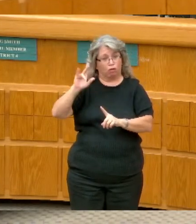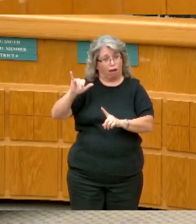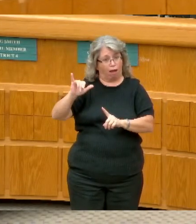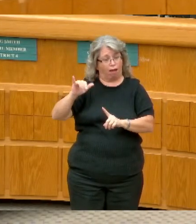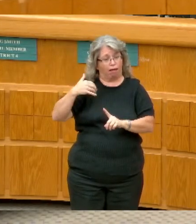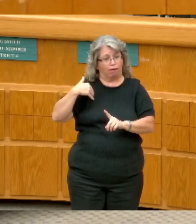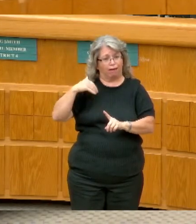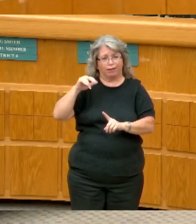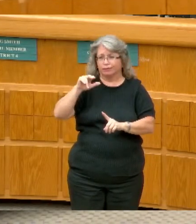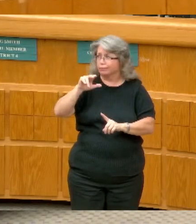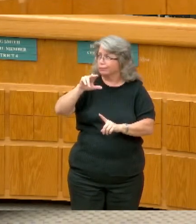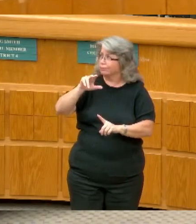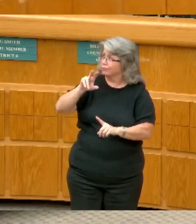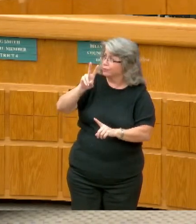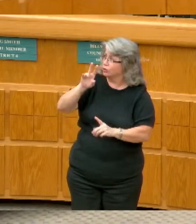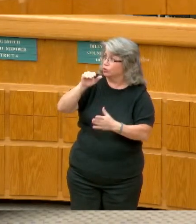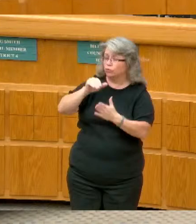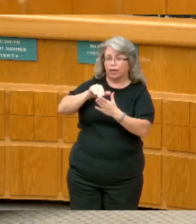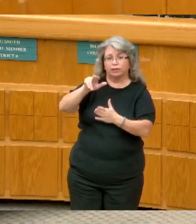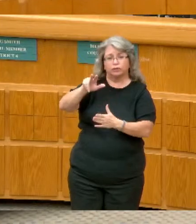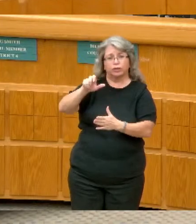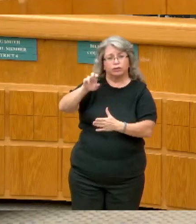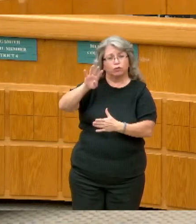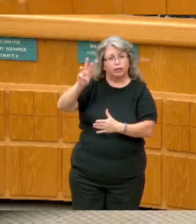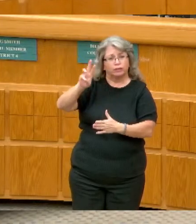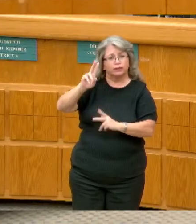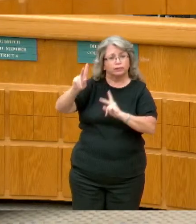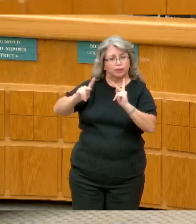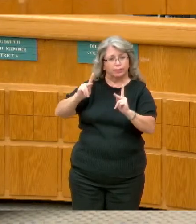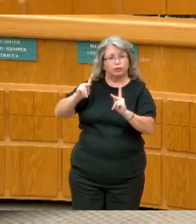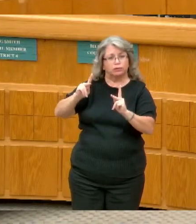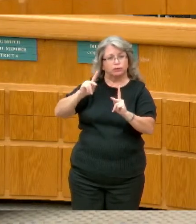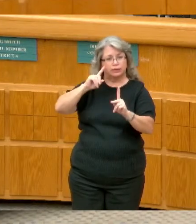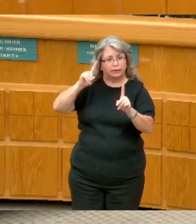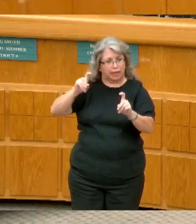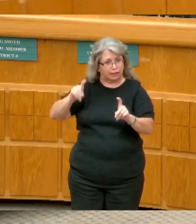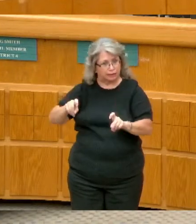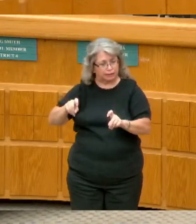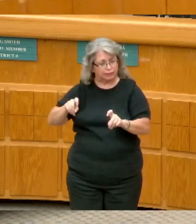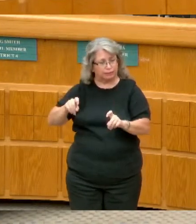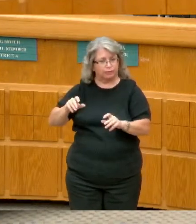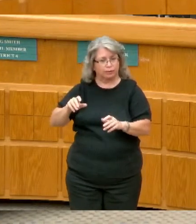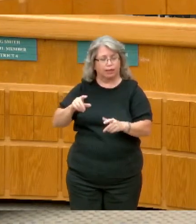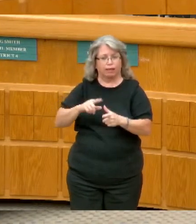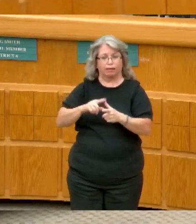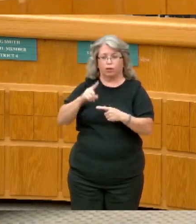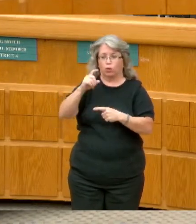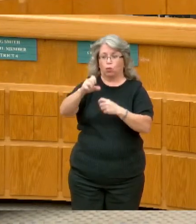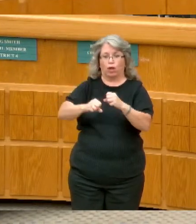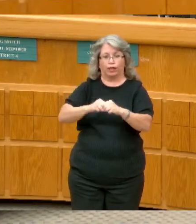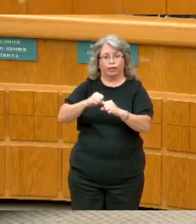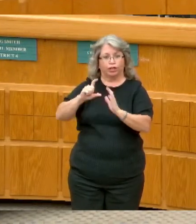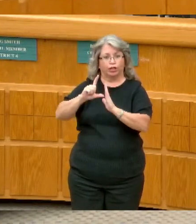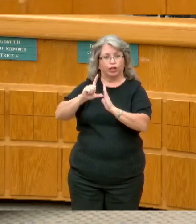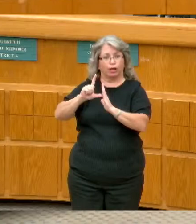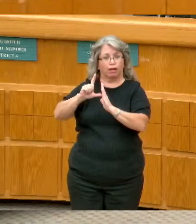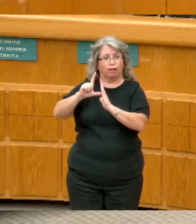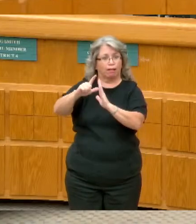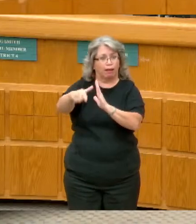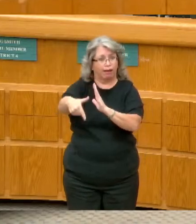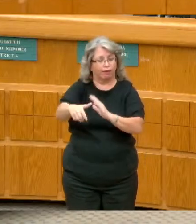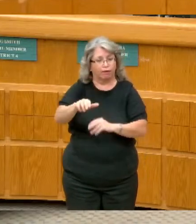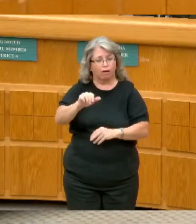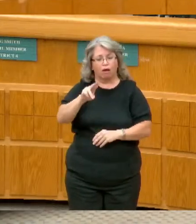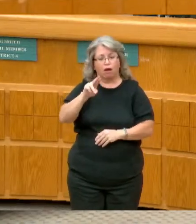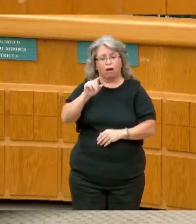2,346 people that went through our drive-through to get tested for COVID-19. And then if you look at a year later, in August of